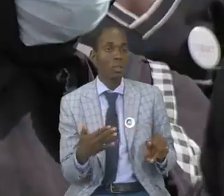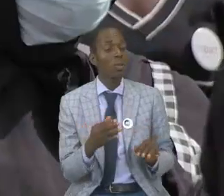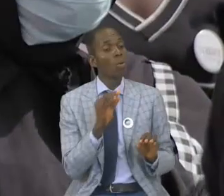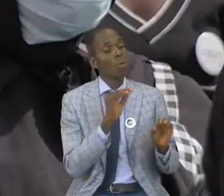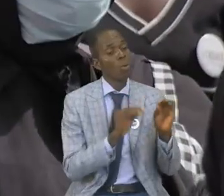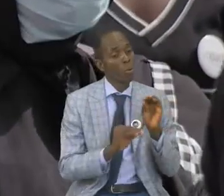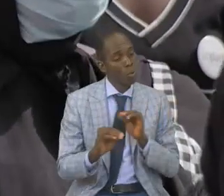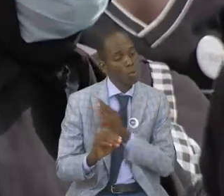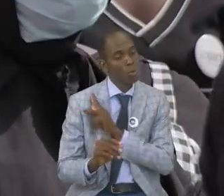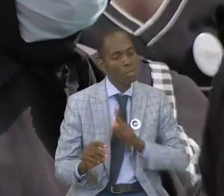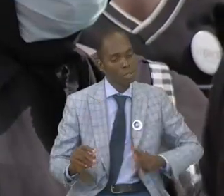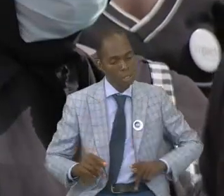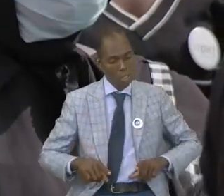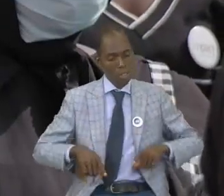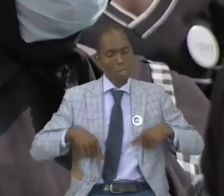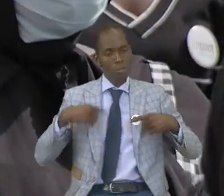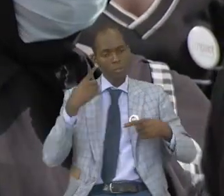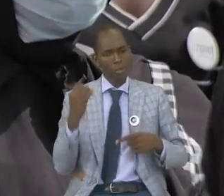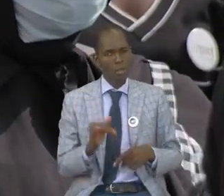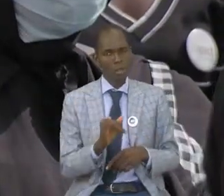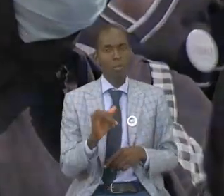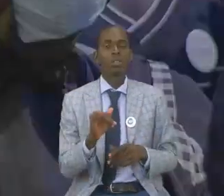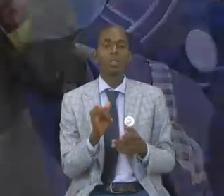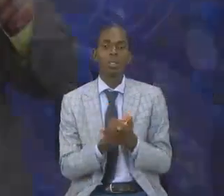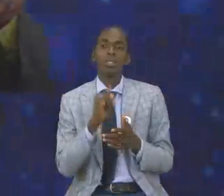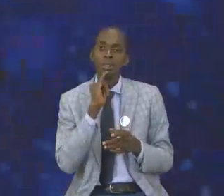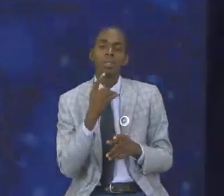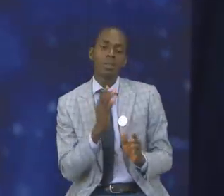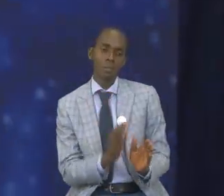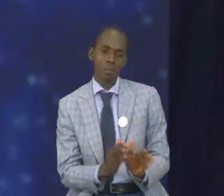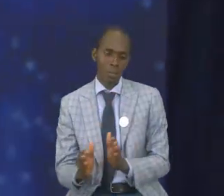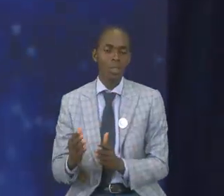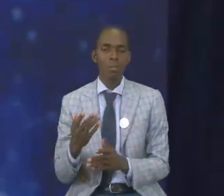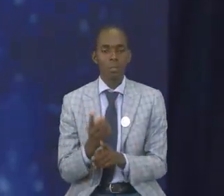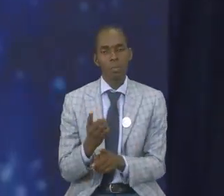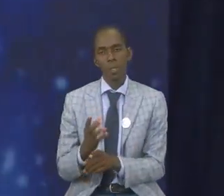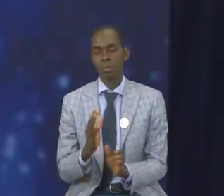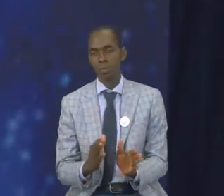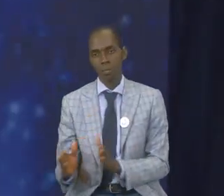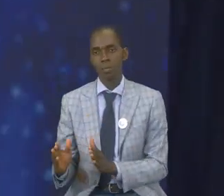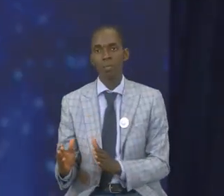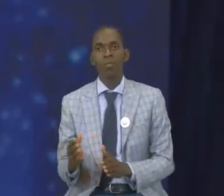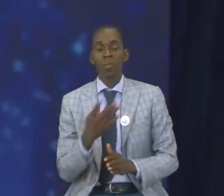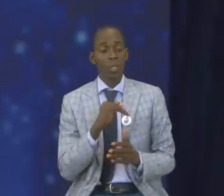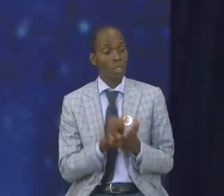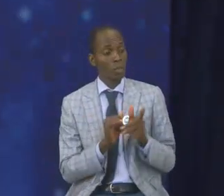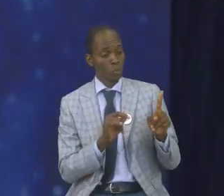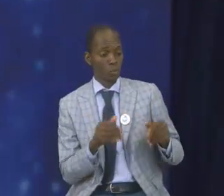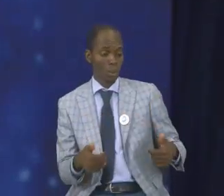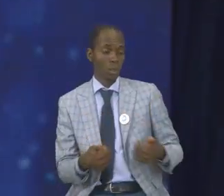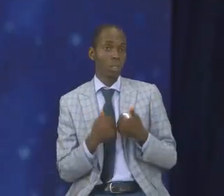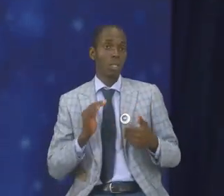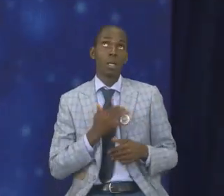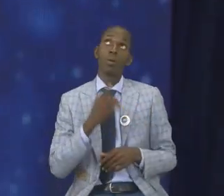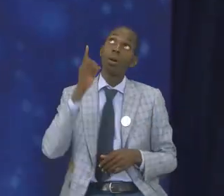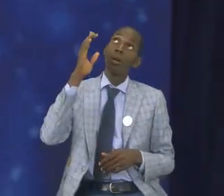King, live forever. They didn't follow protocol here. They said, here, you challenge our God. They